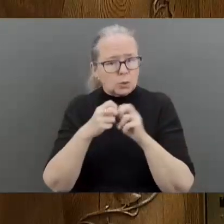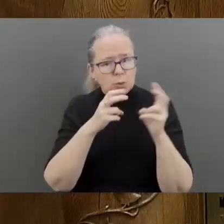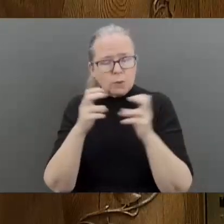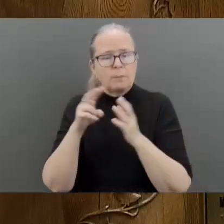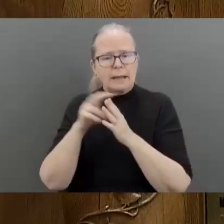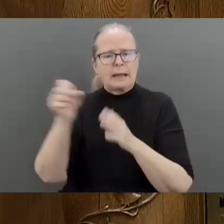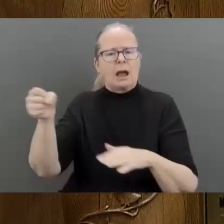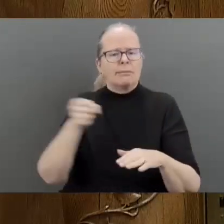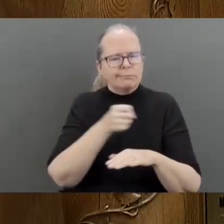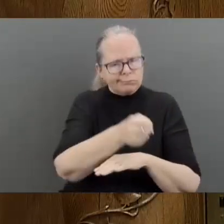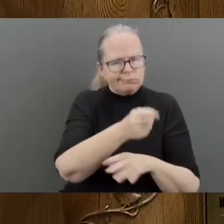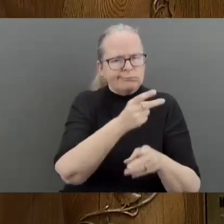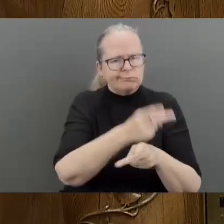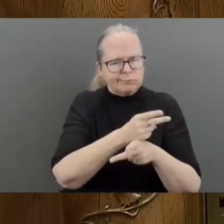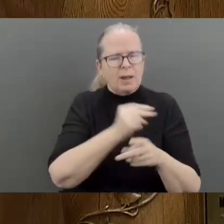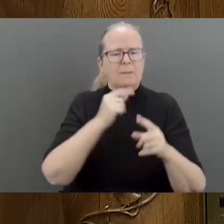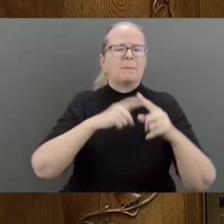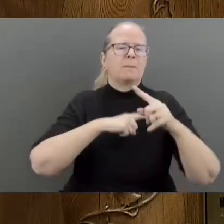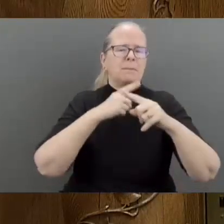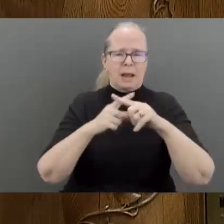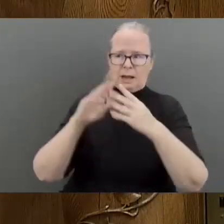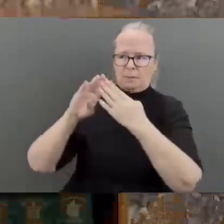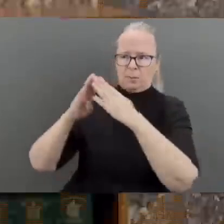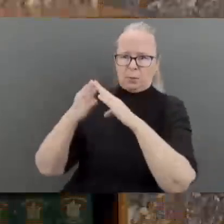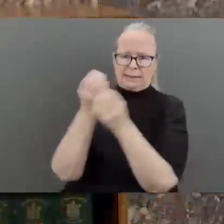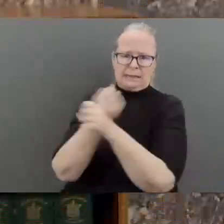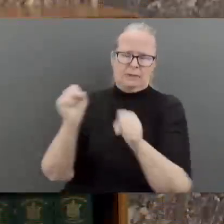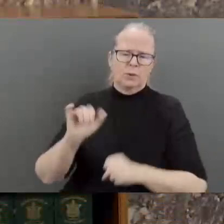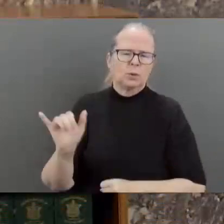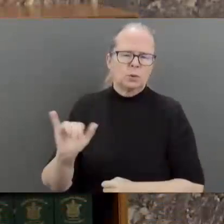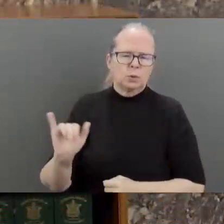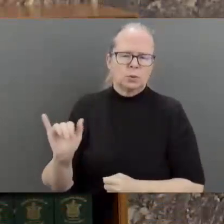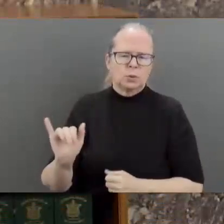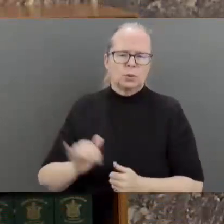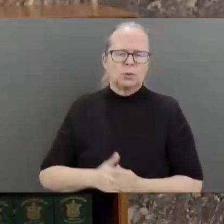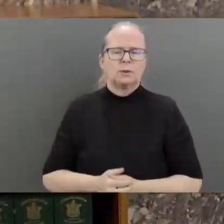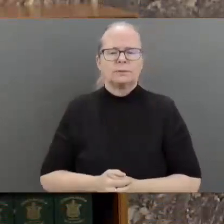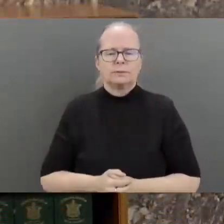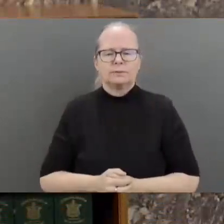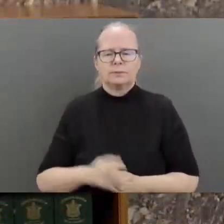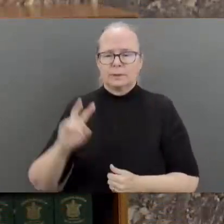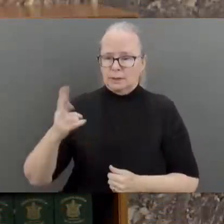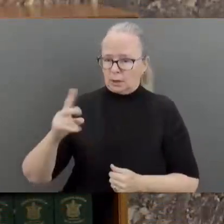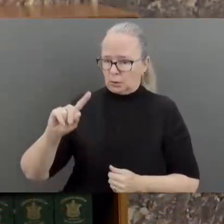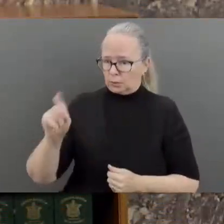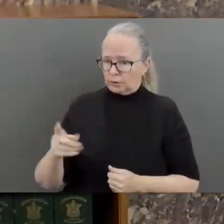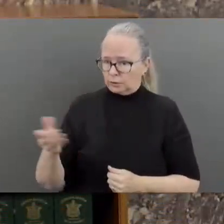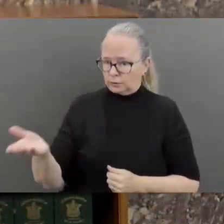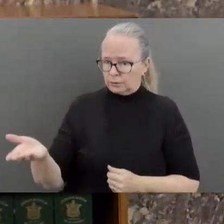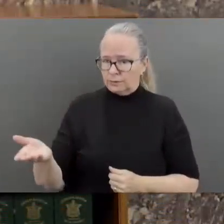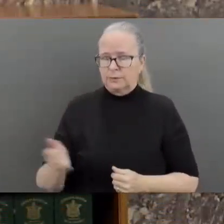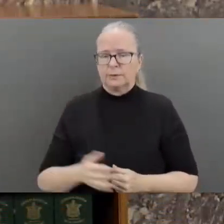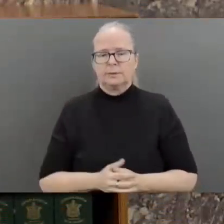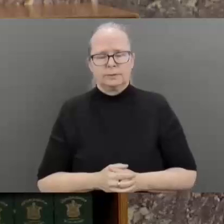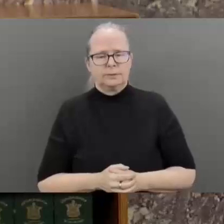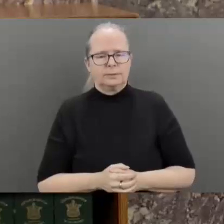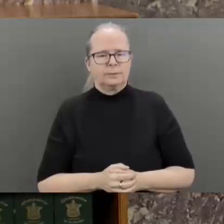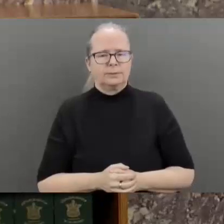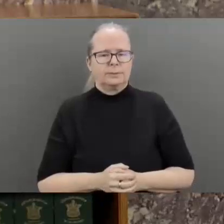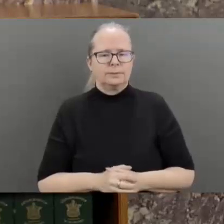Leader of the Official Opposition, supplemental. Thank you, Mr. Speaker. Well, the reality is the streets are becoming more